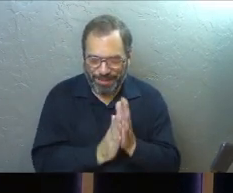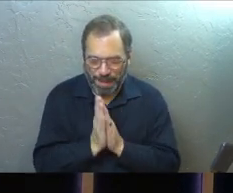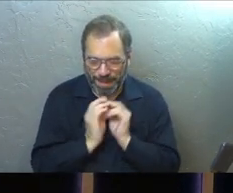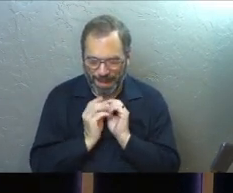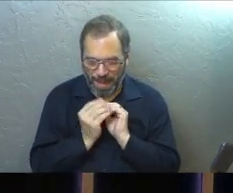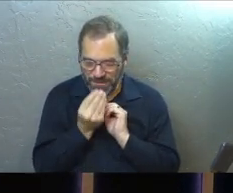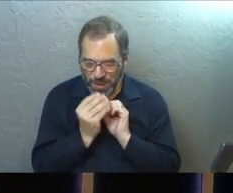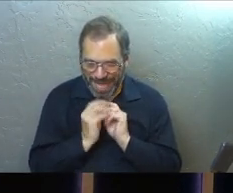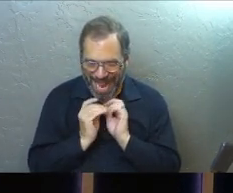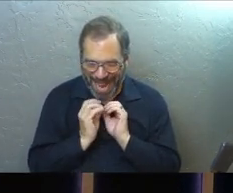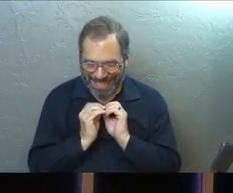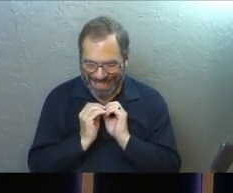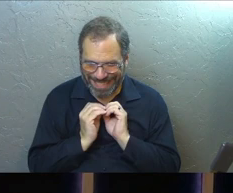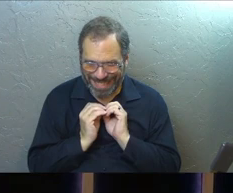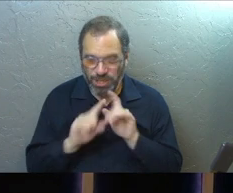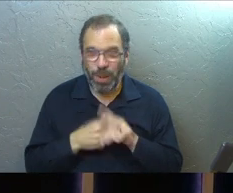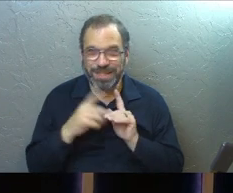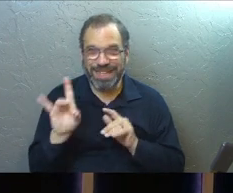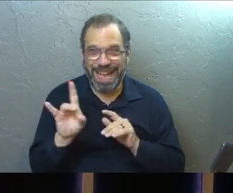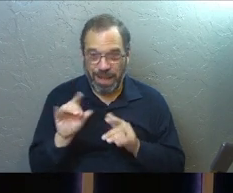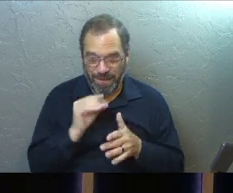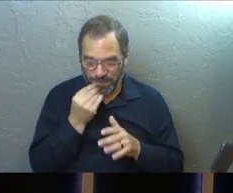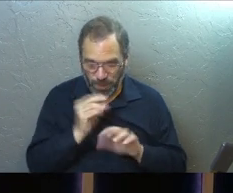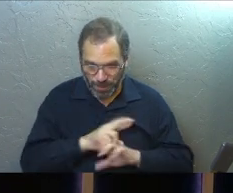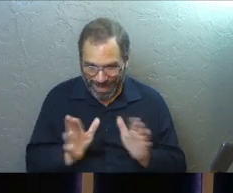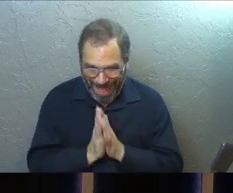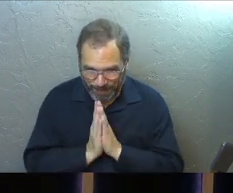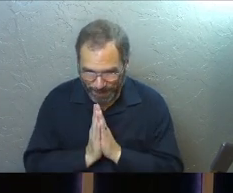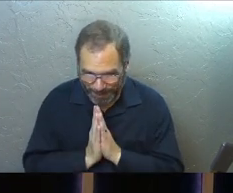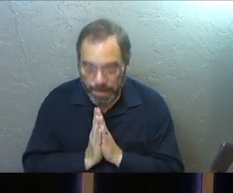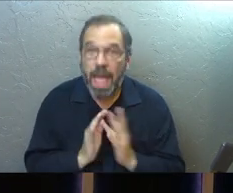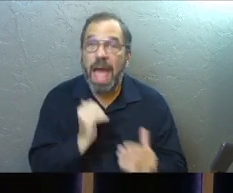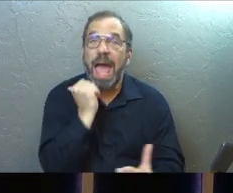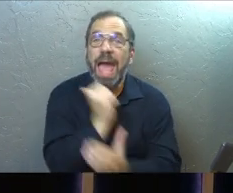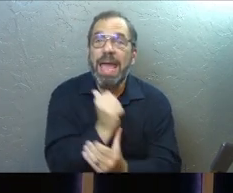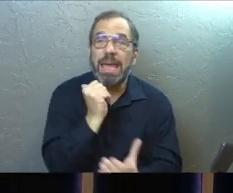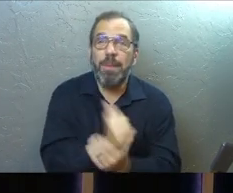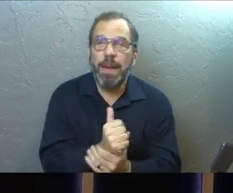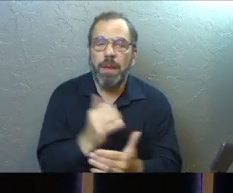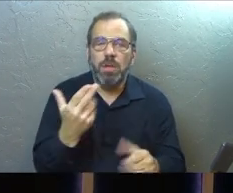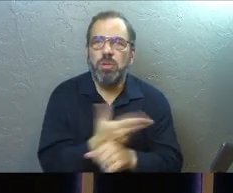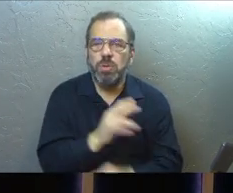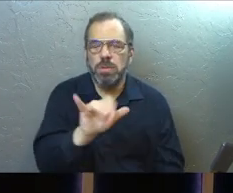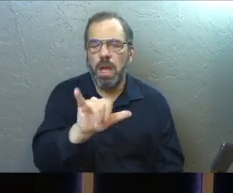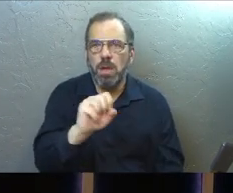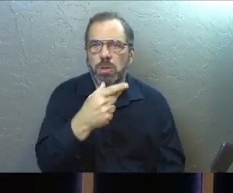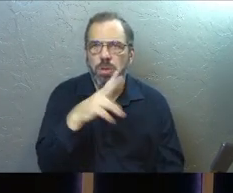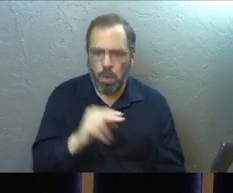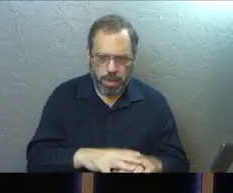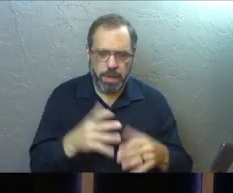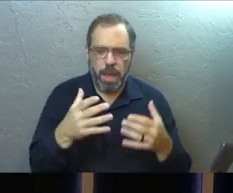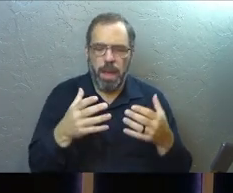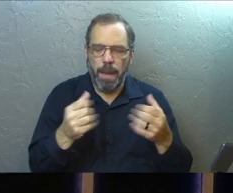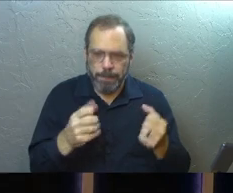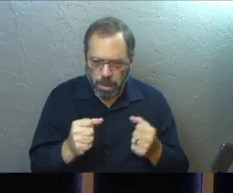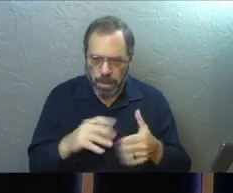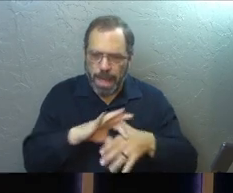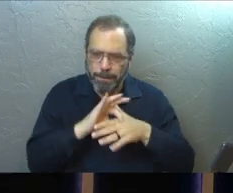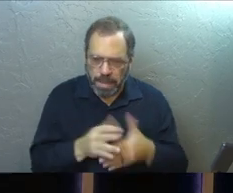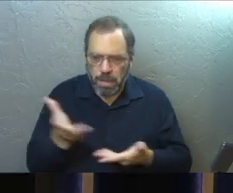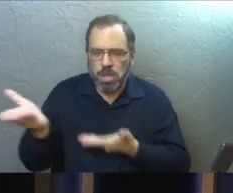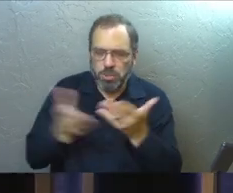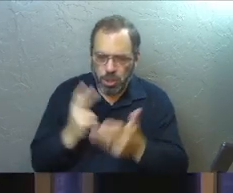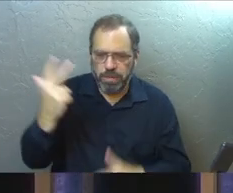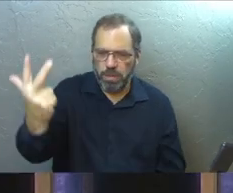Amen? So I jump right to verse 8. When the food was ready, Abraham took some yogurt and milk and roasted meat, and he served it to the